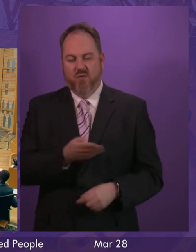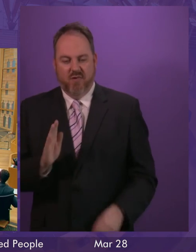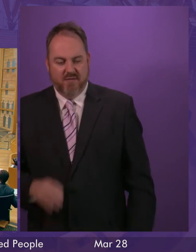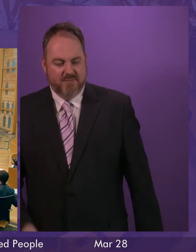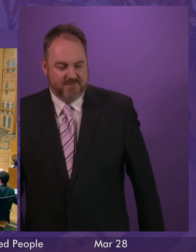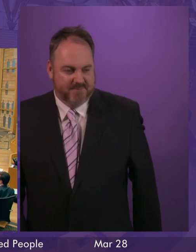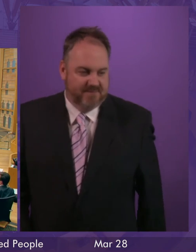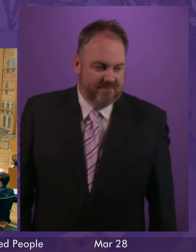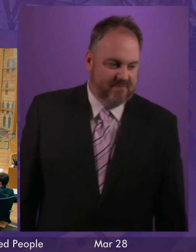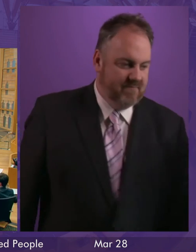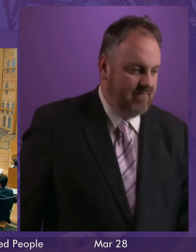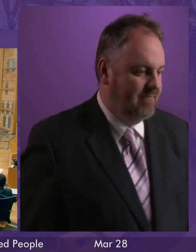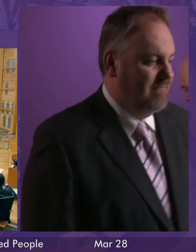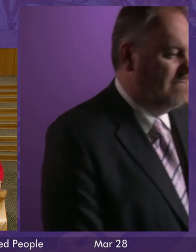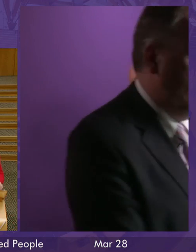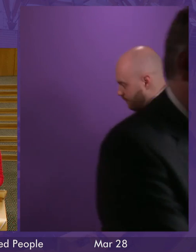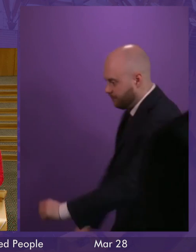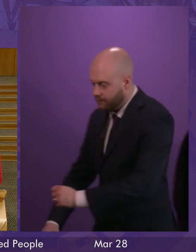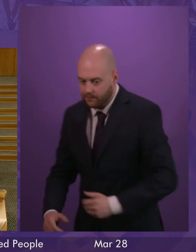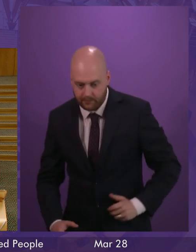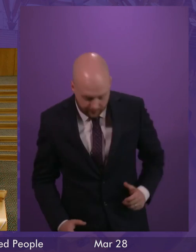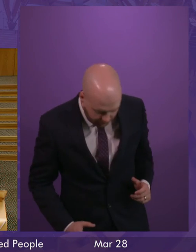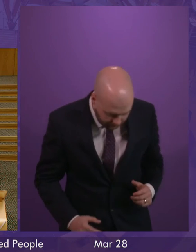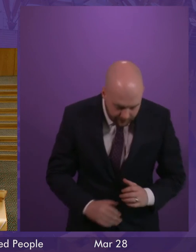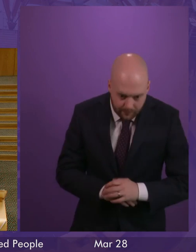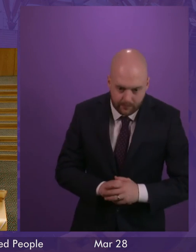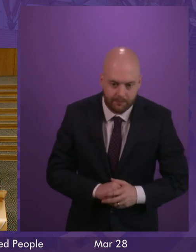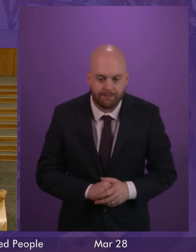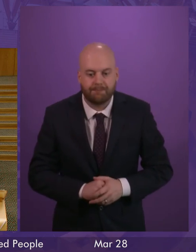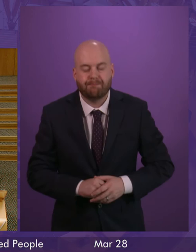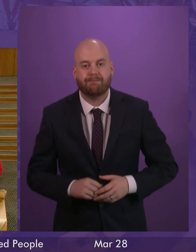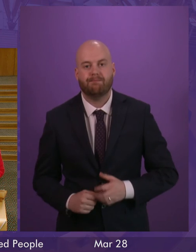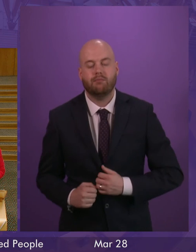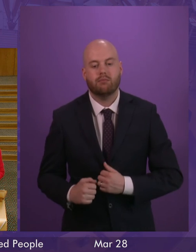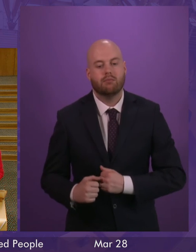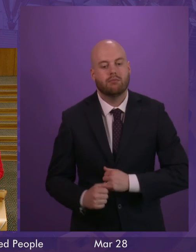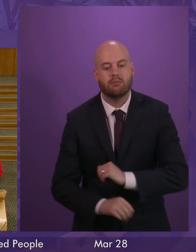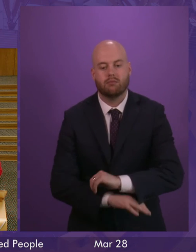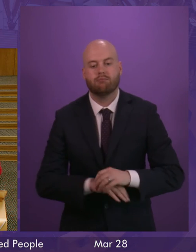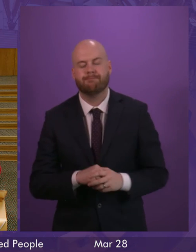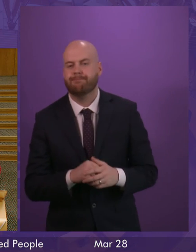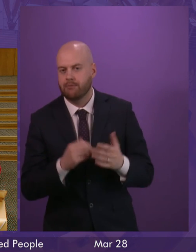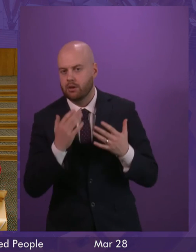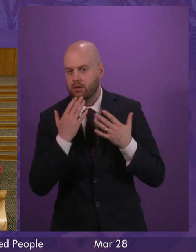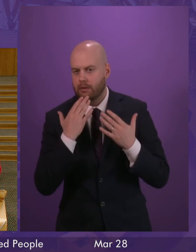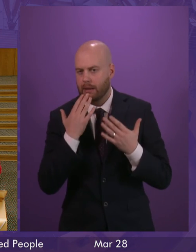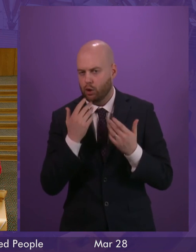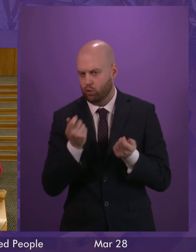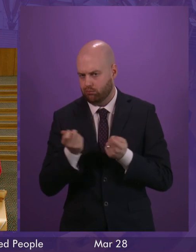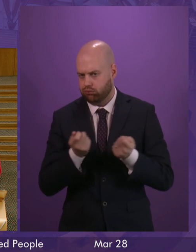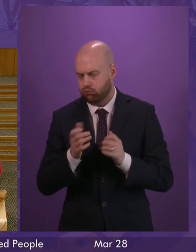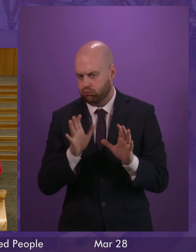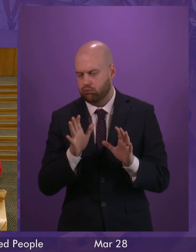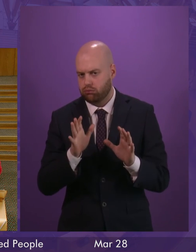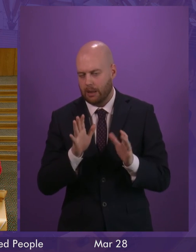Michelle Ballantyne, up to six minutes, please. Thank you, Deputy Presiding Officer. And I'm pleased to be able to close the discussion to the Conservatives tonight on this. And